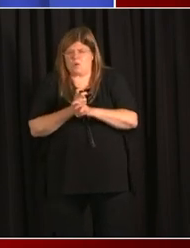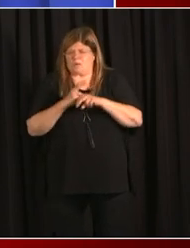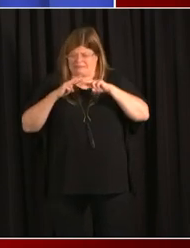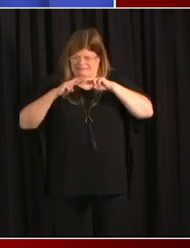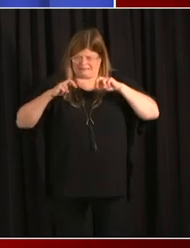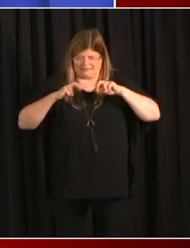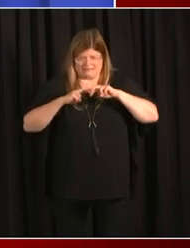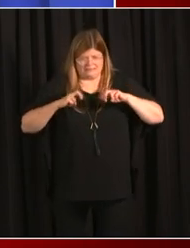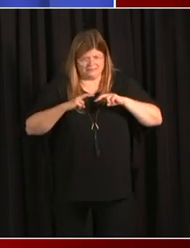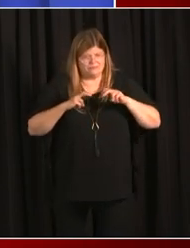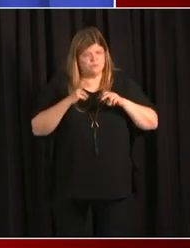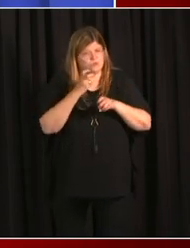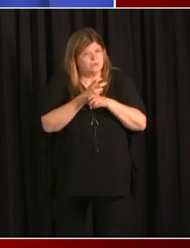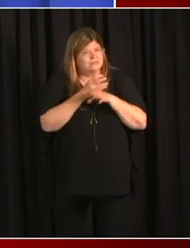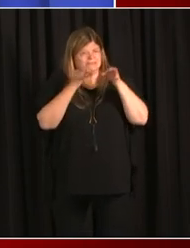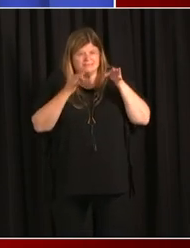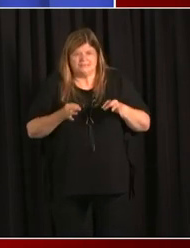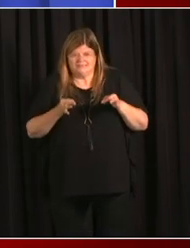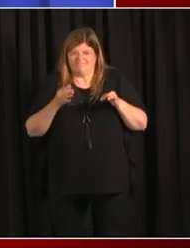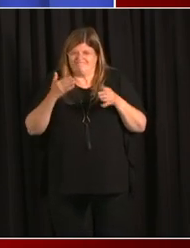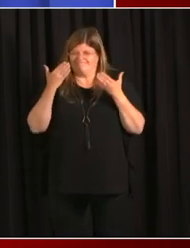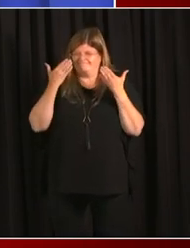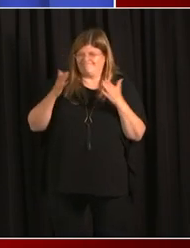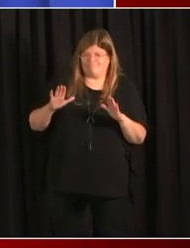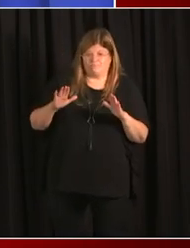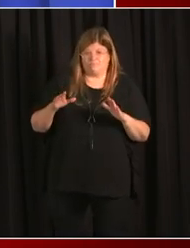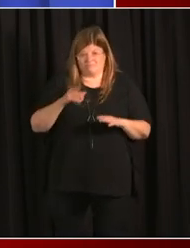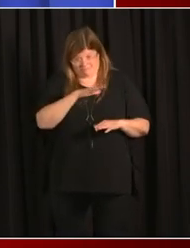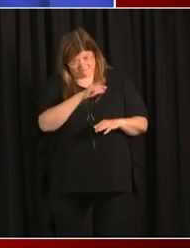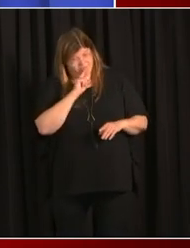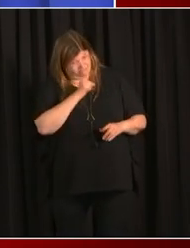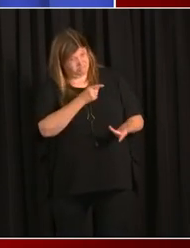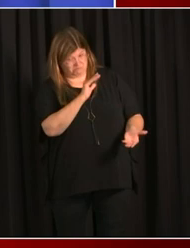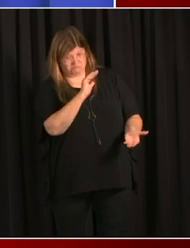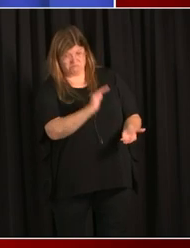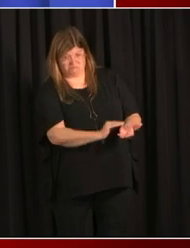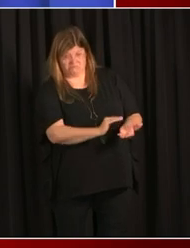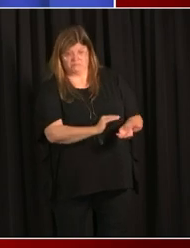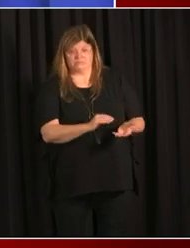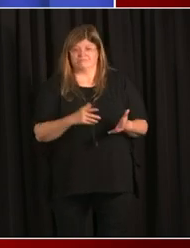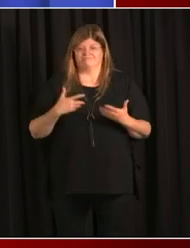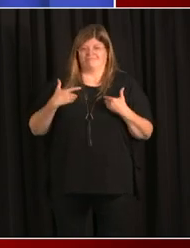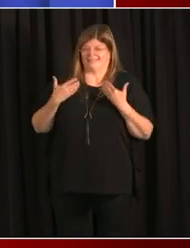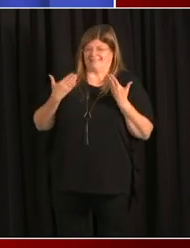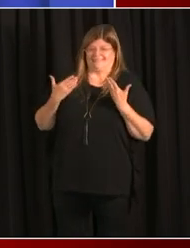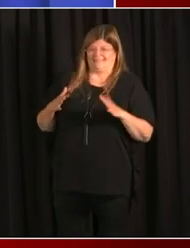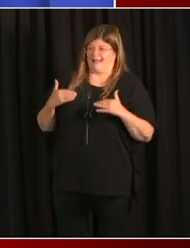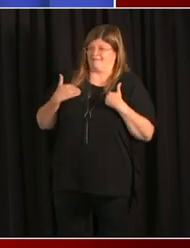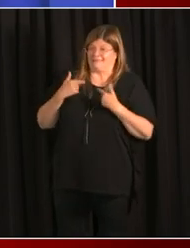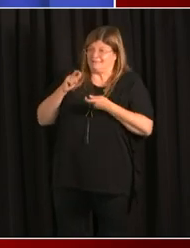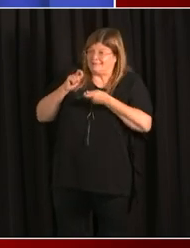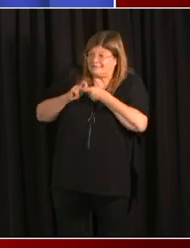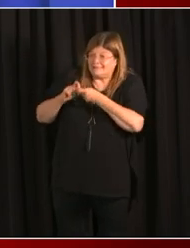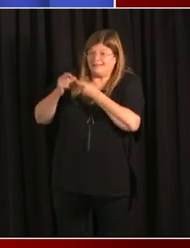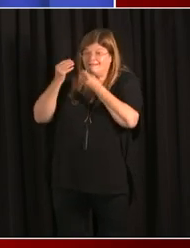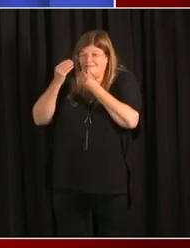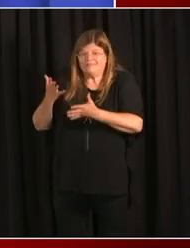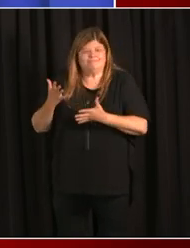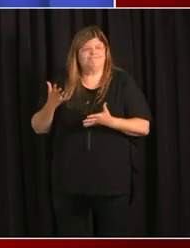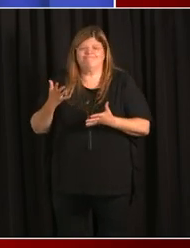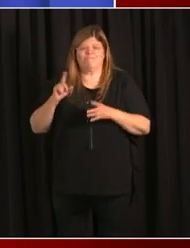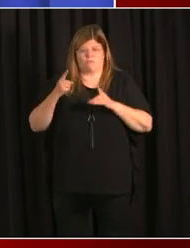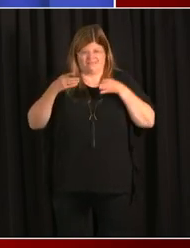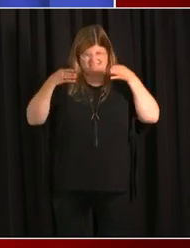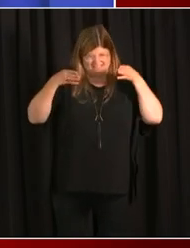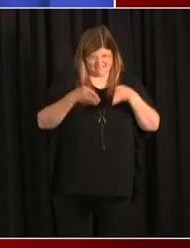that definitively. The reason why I say that, I'm not clear. I said I don't know. We don't have that data. That was the point